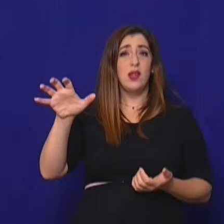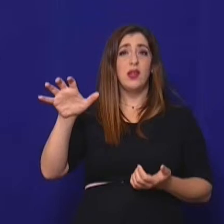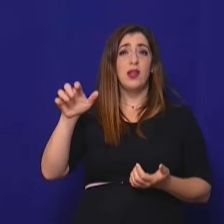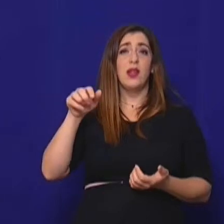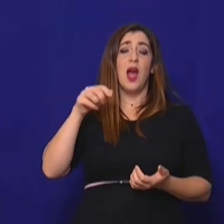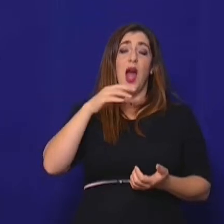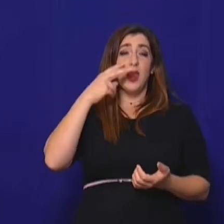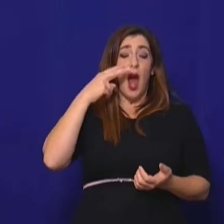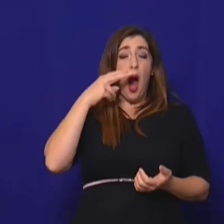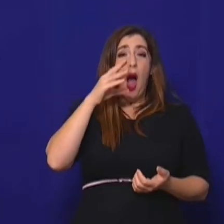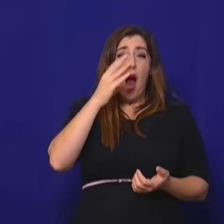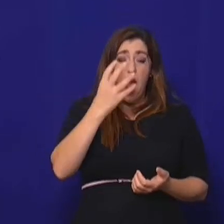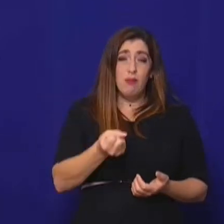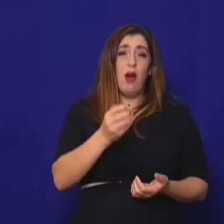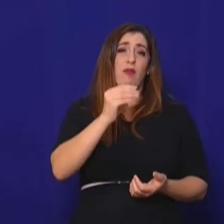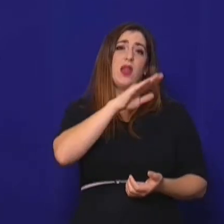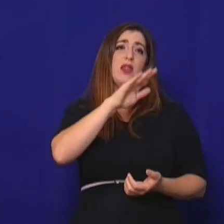fehmux